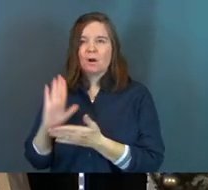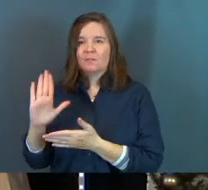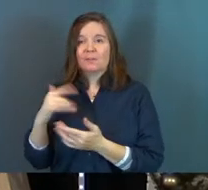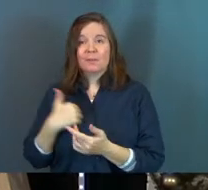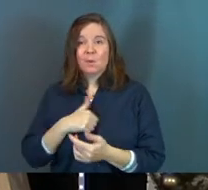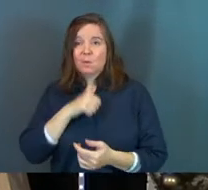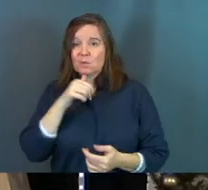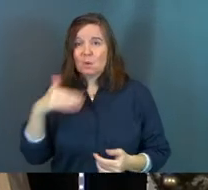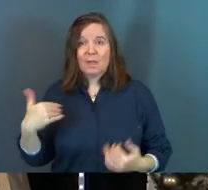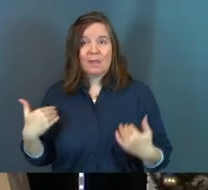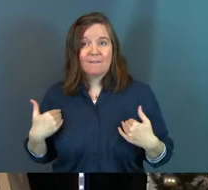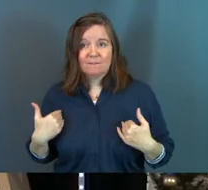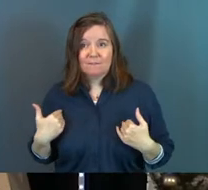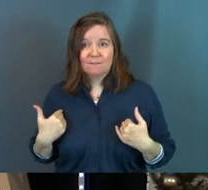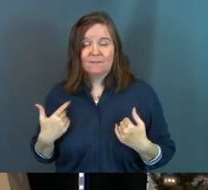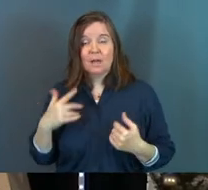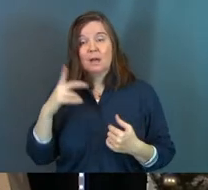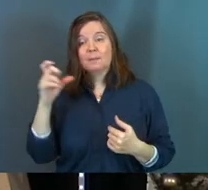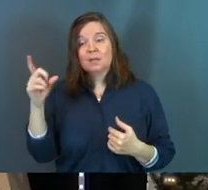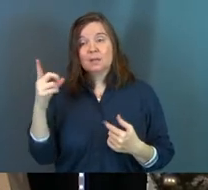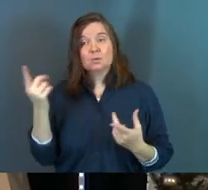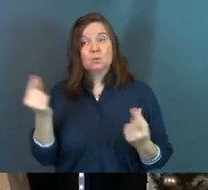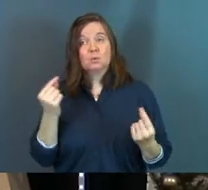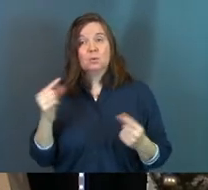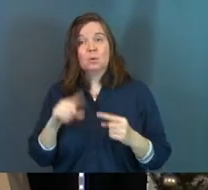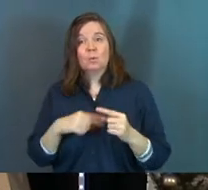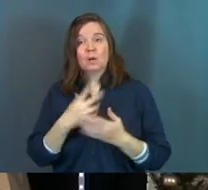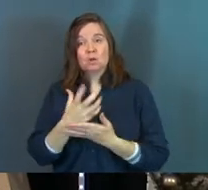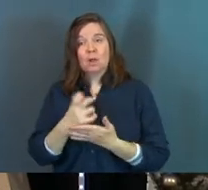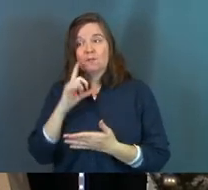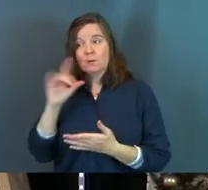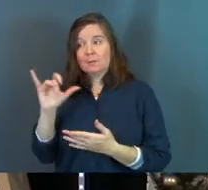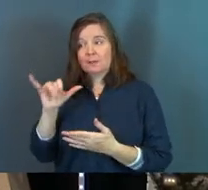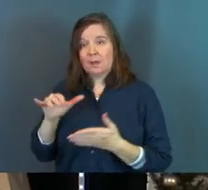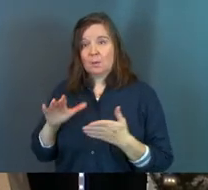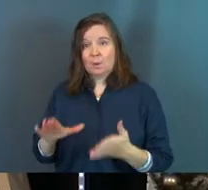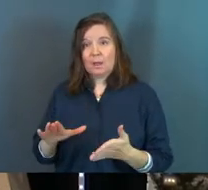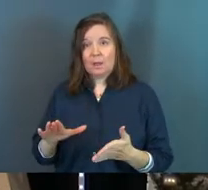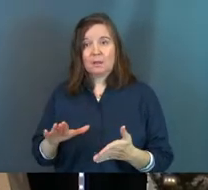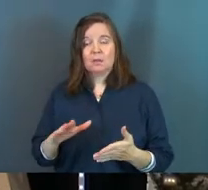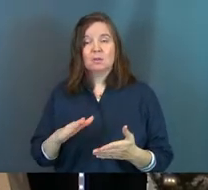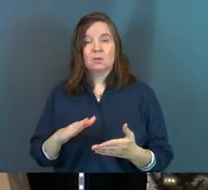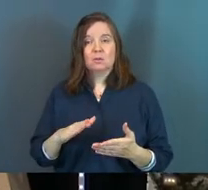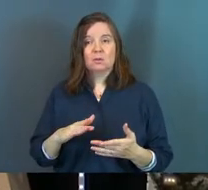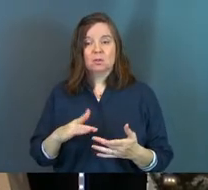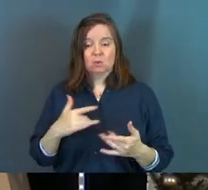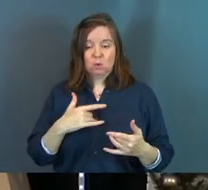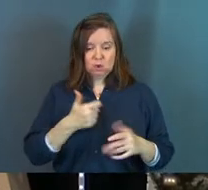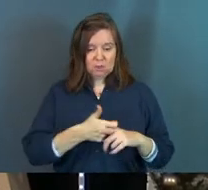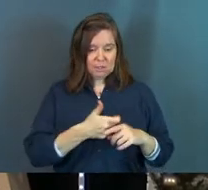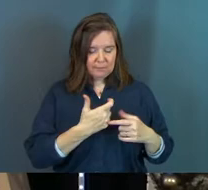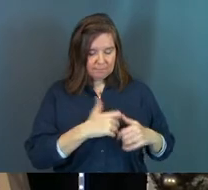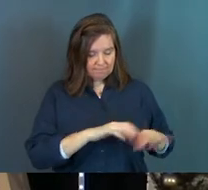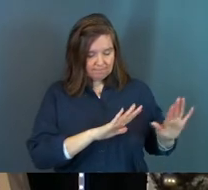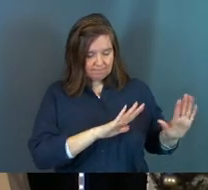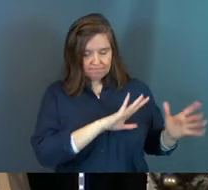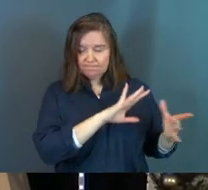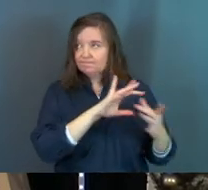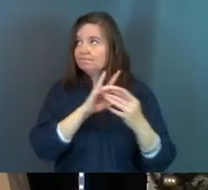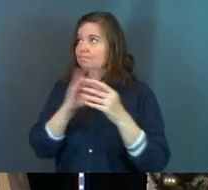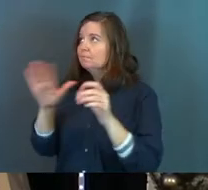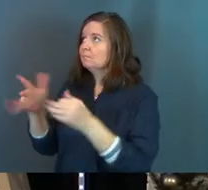of him that we don't yet have. Because you know what you're doing when you long for him like that? You're emptying yourself of you and you're filling yourself with